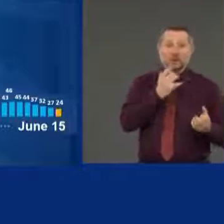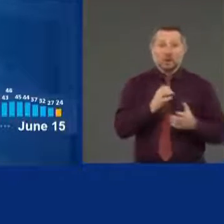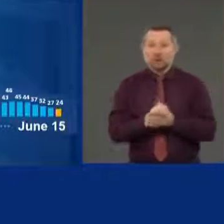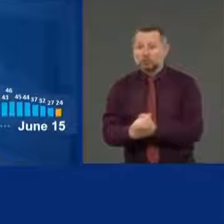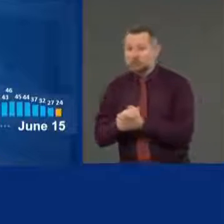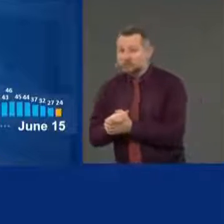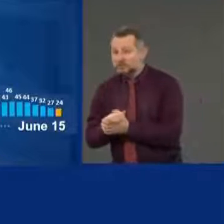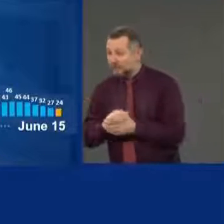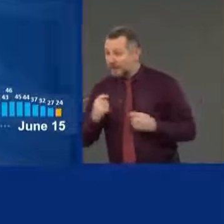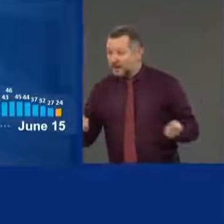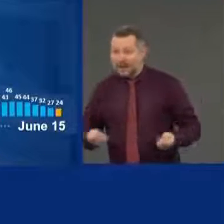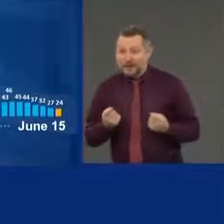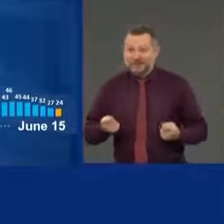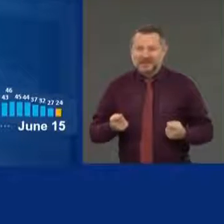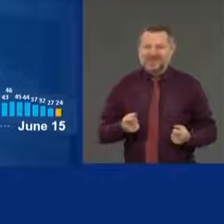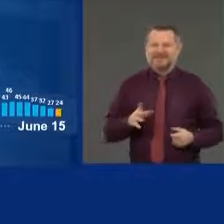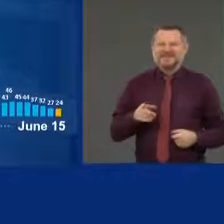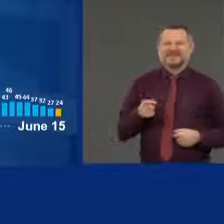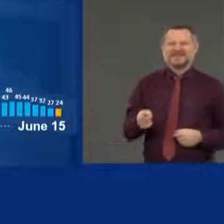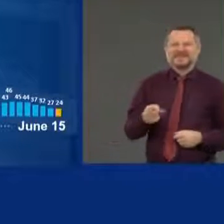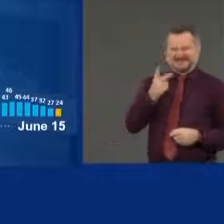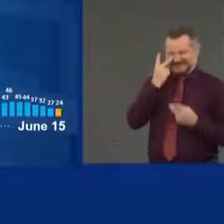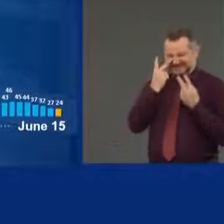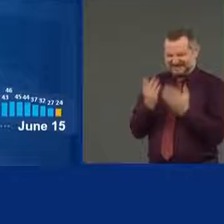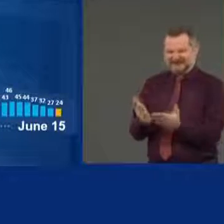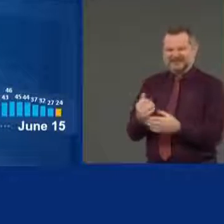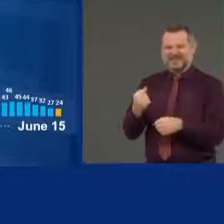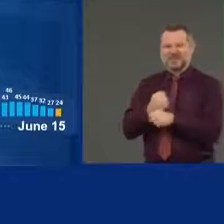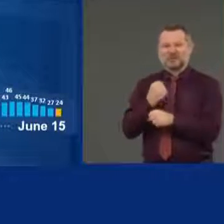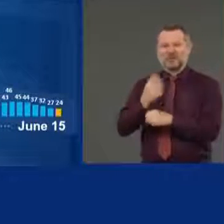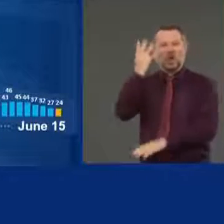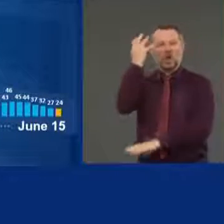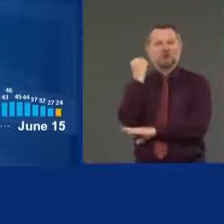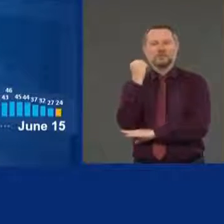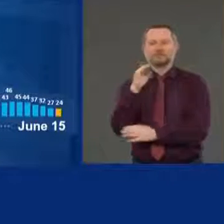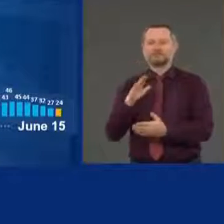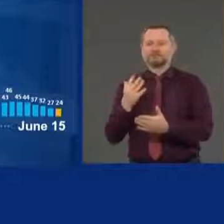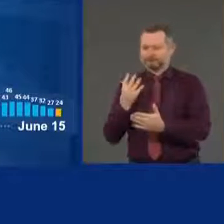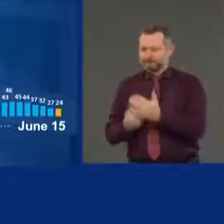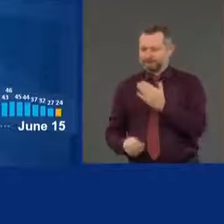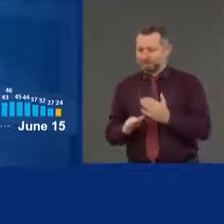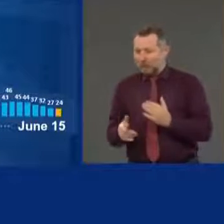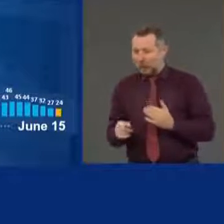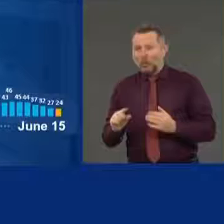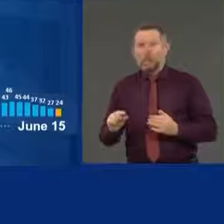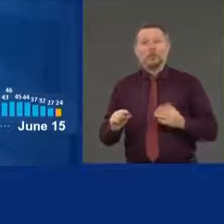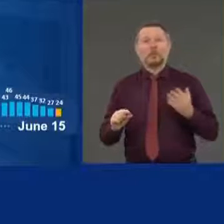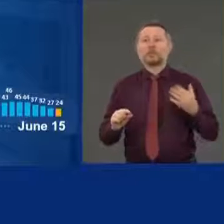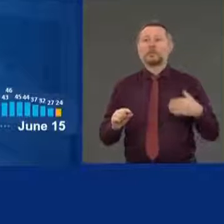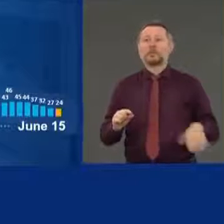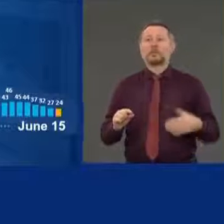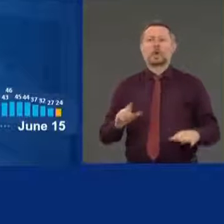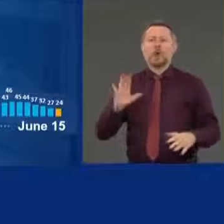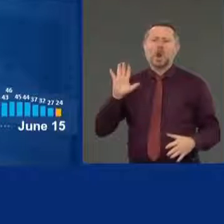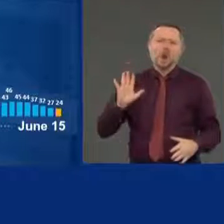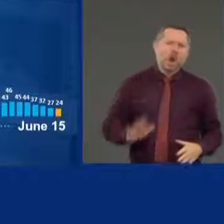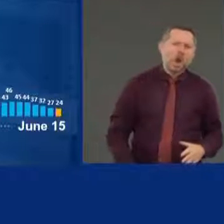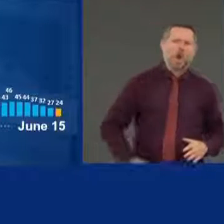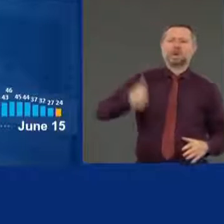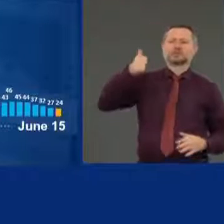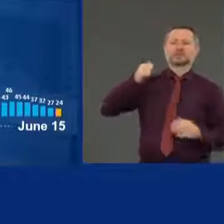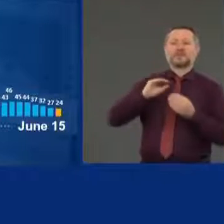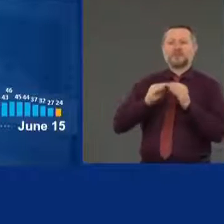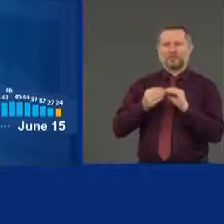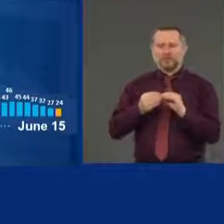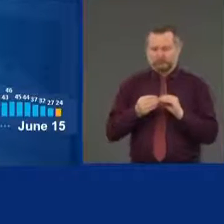celebrate. That is something to celebrate. And we're basically at a number that is so low that it may